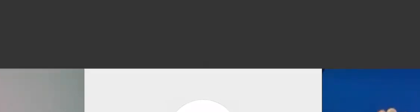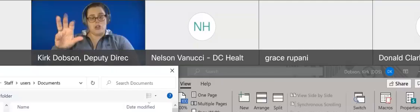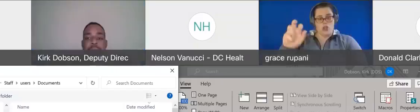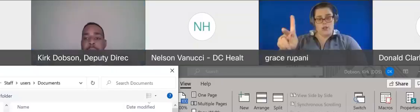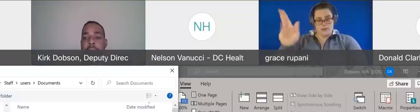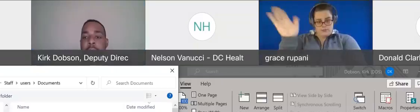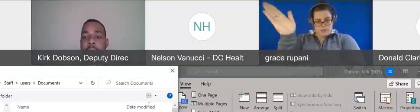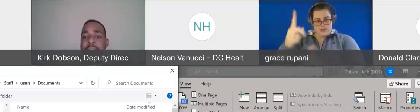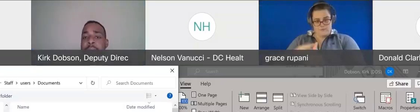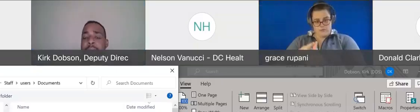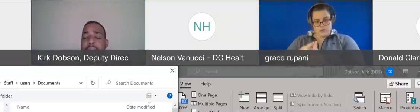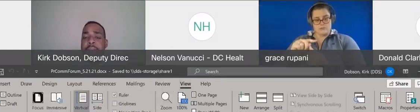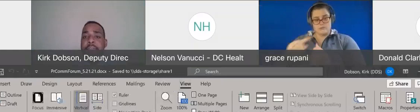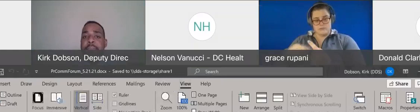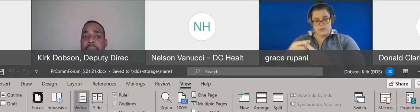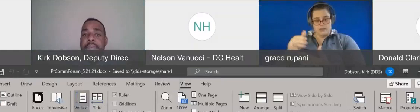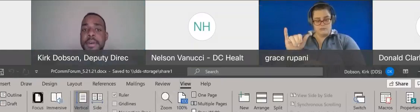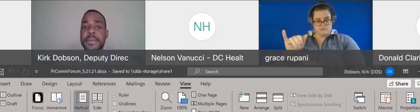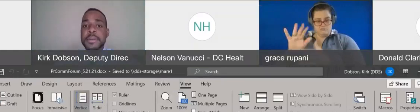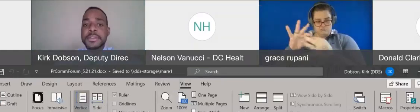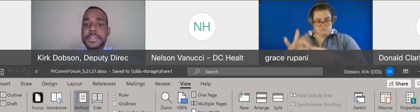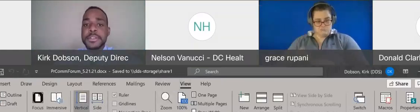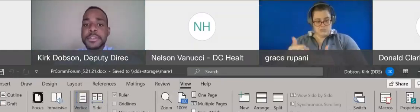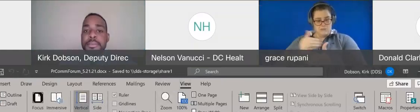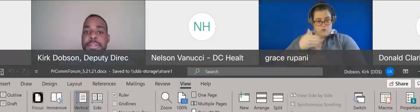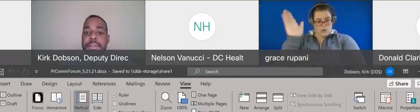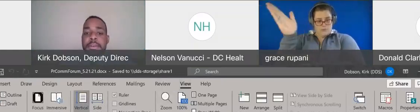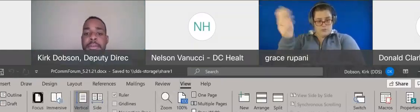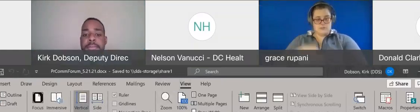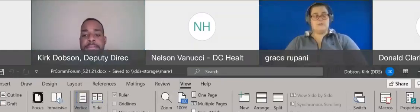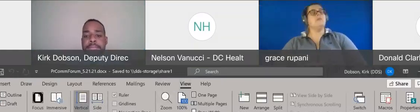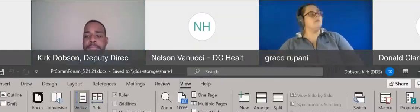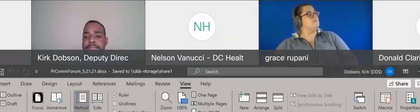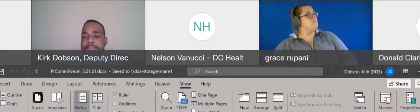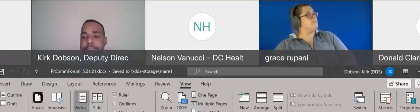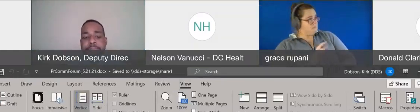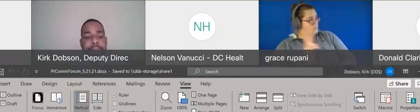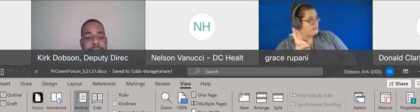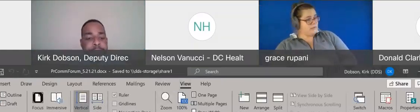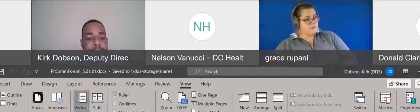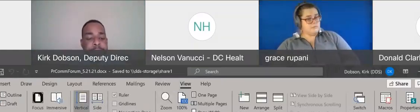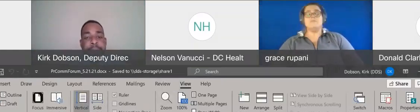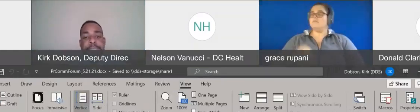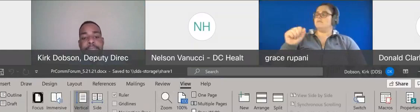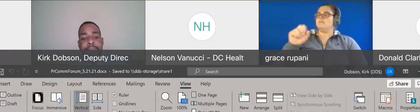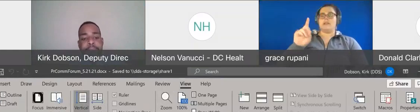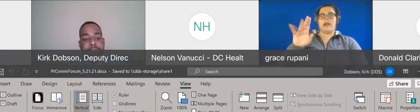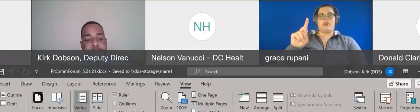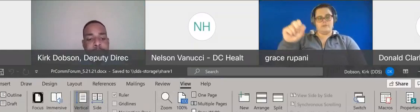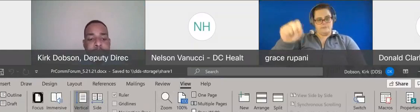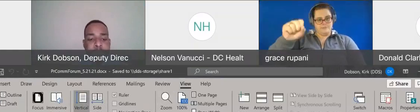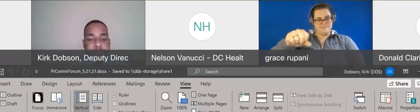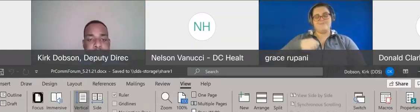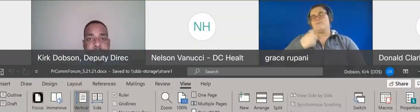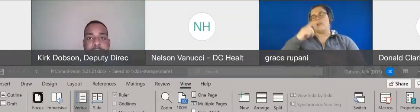providers. Absolutely, that's perfectly fine. Donald, do you want to present currently? Sure. Just more of an